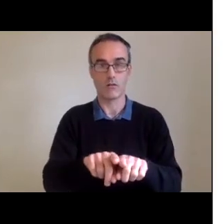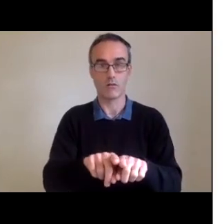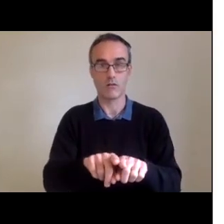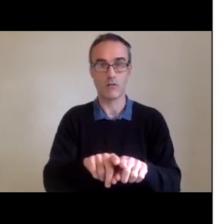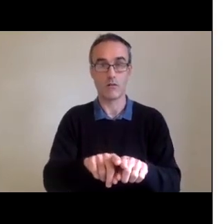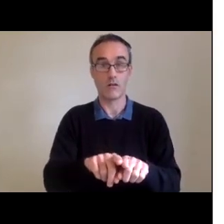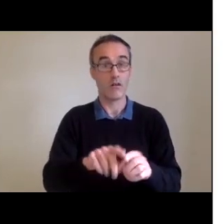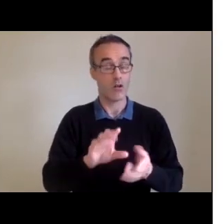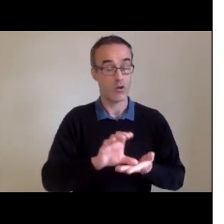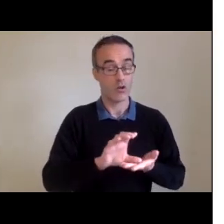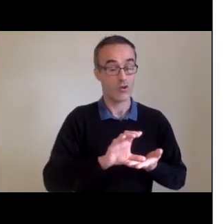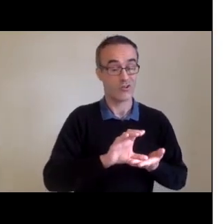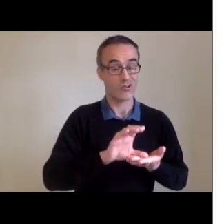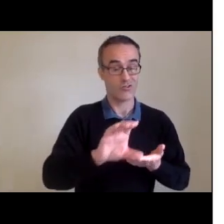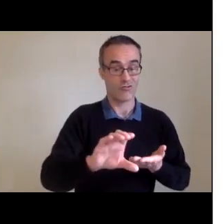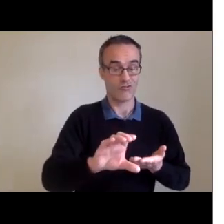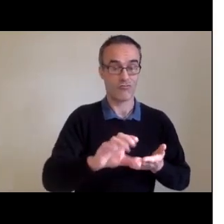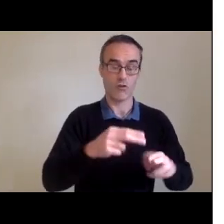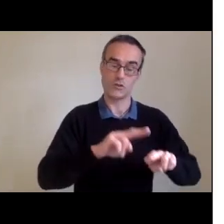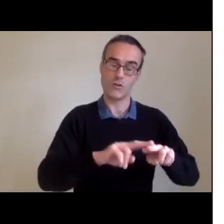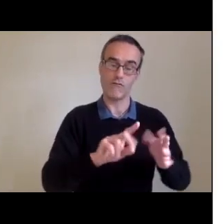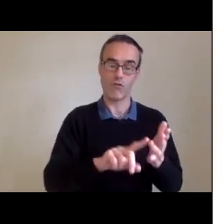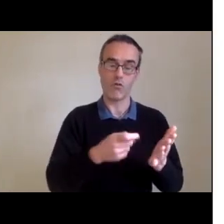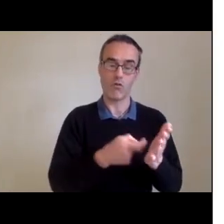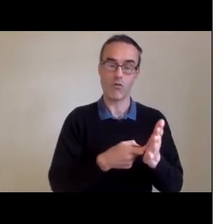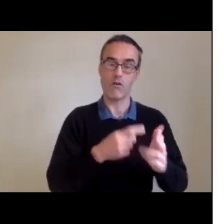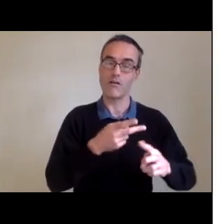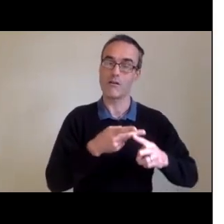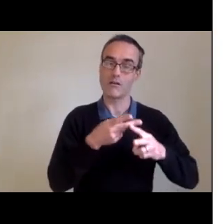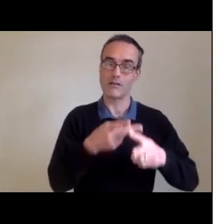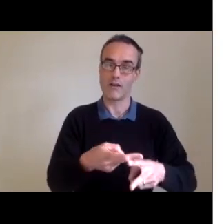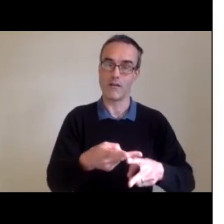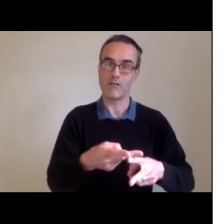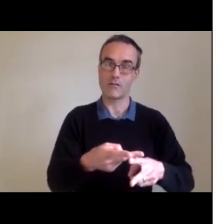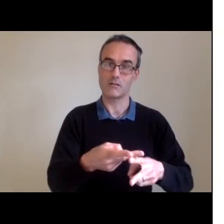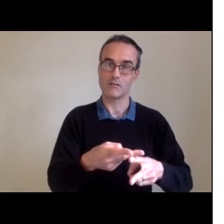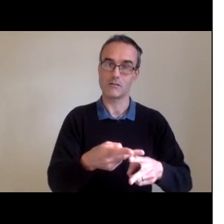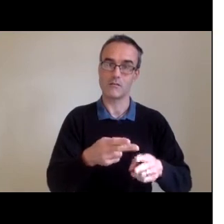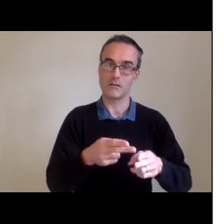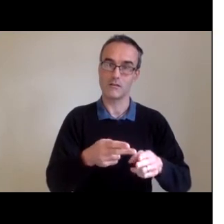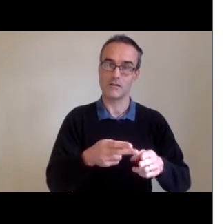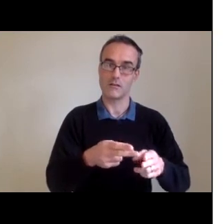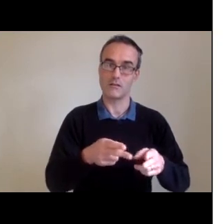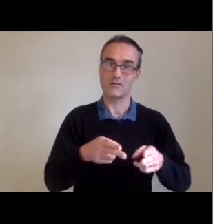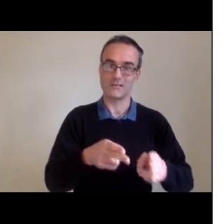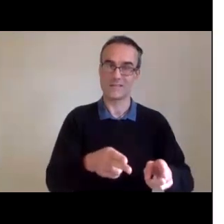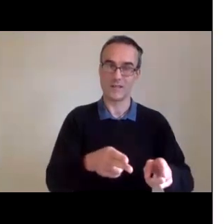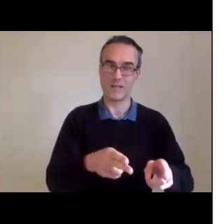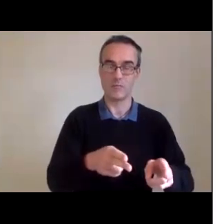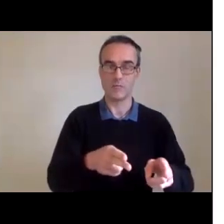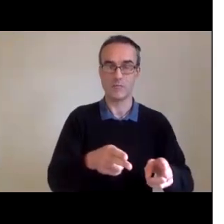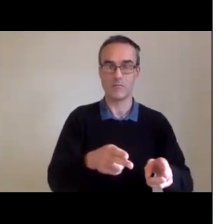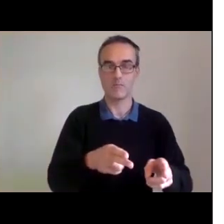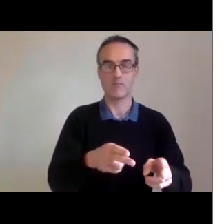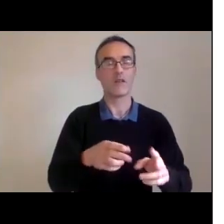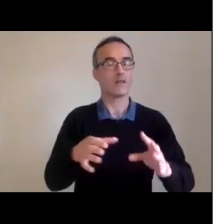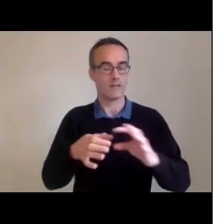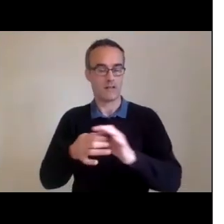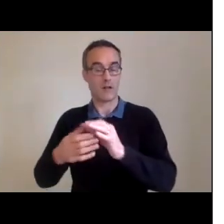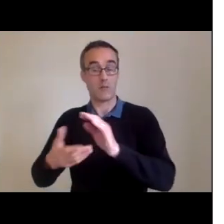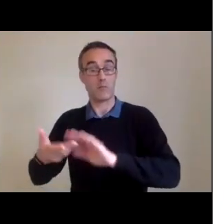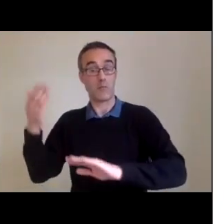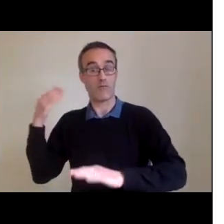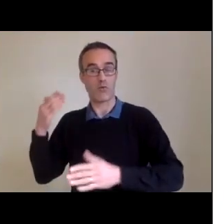for Carers scheme. This feeds back into a lot of what we were talking about earlier about the different roles that people